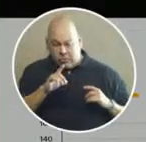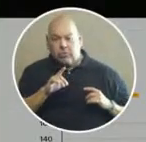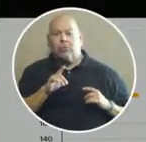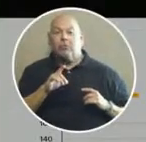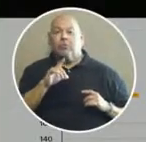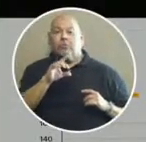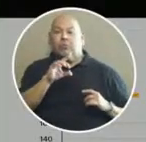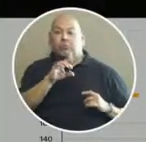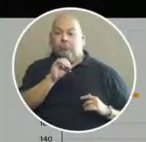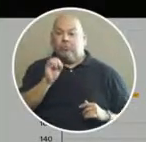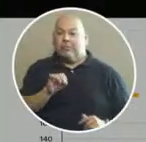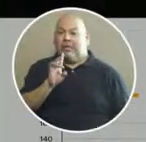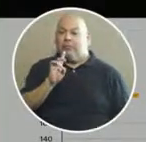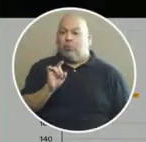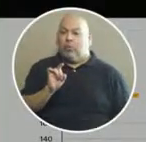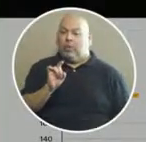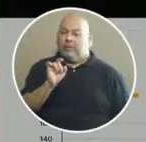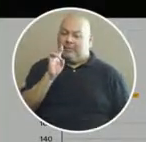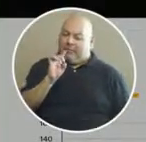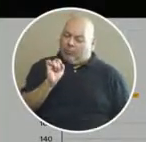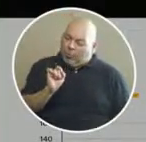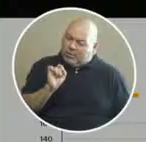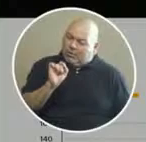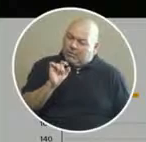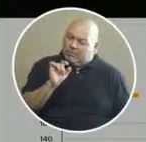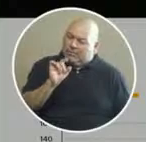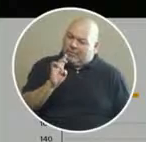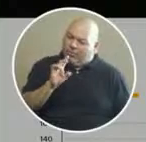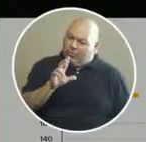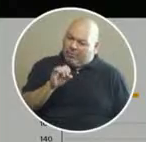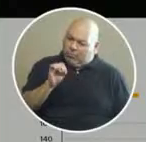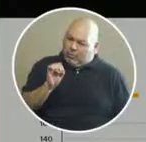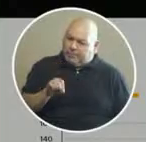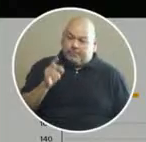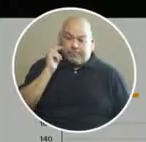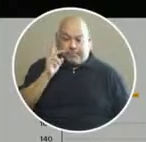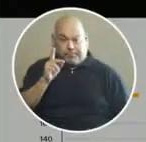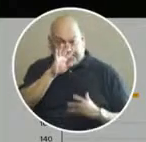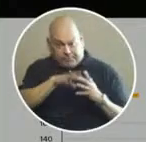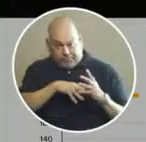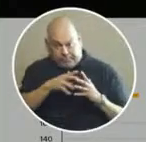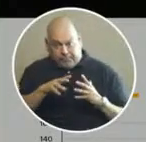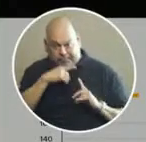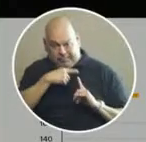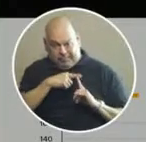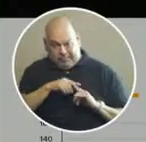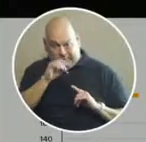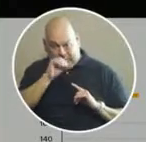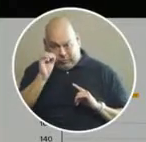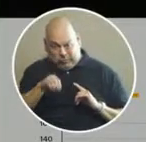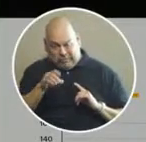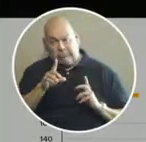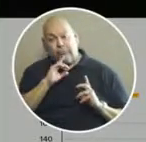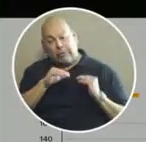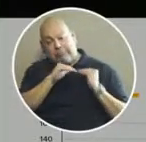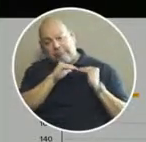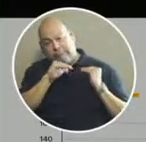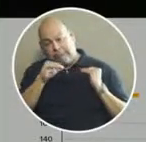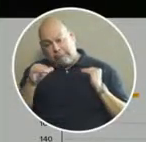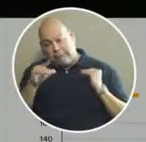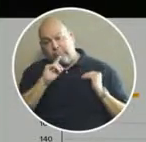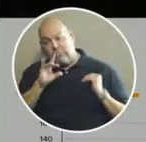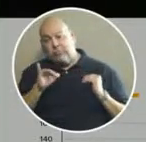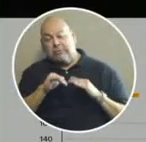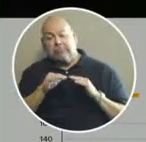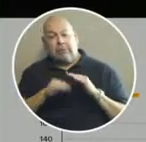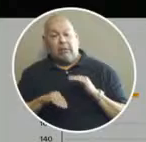at 7.73%. As we see in the graph, the positivity rate has remained fairly stable and